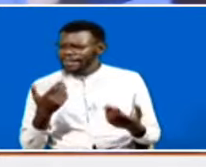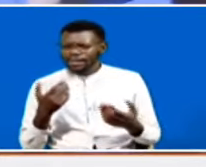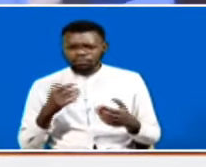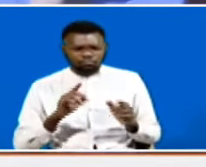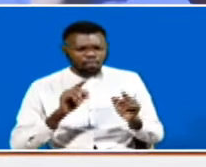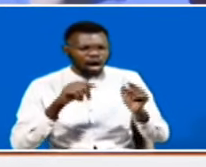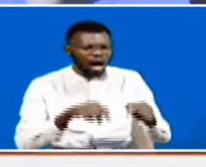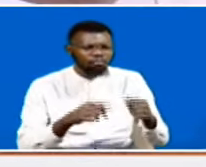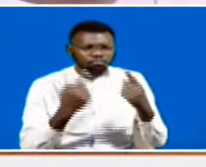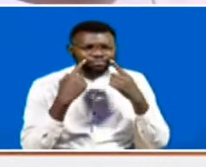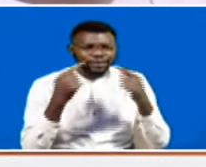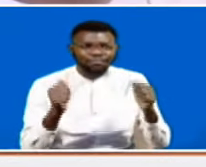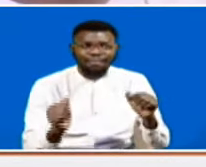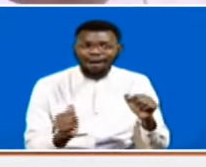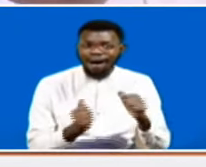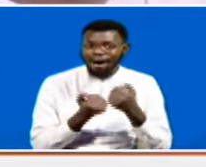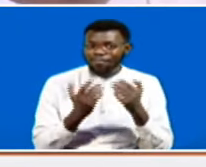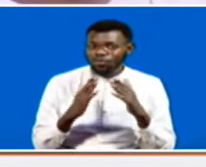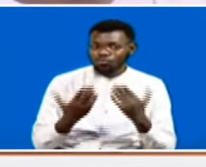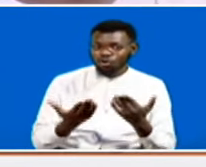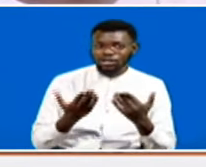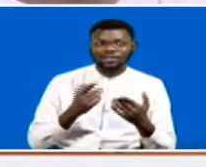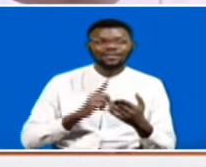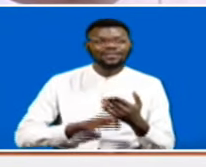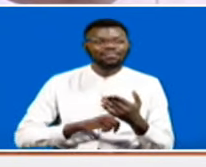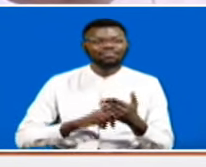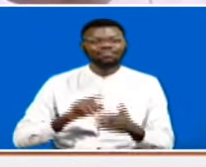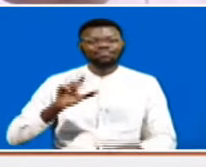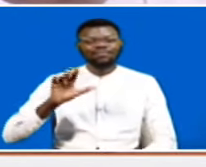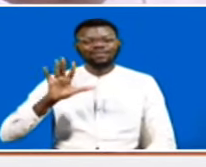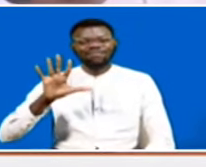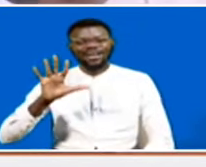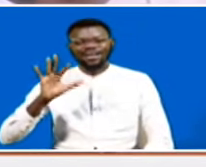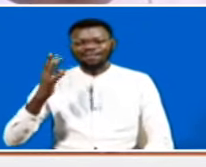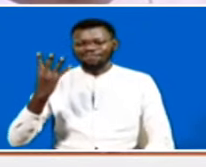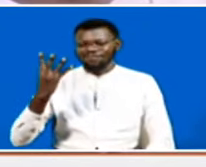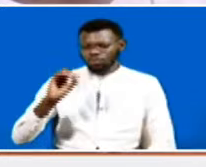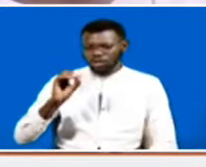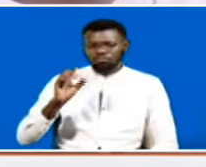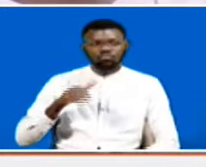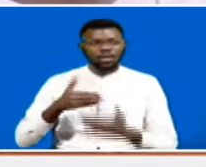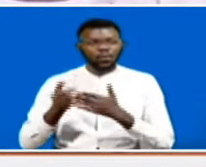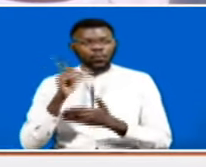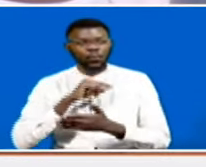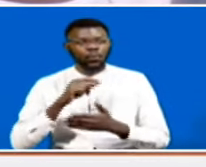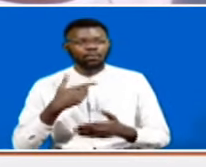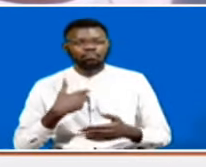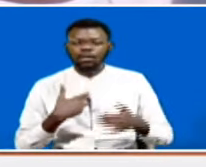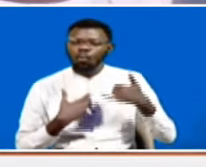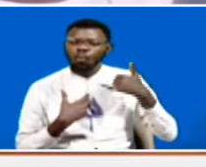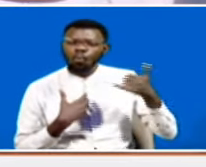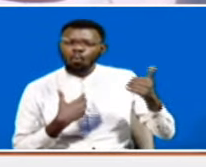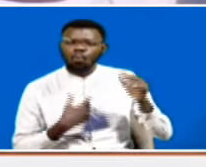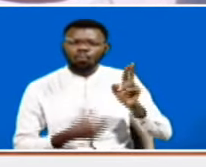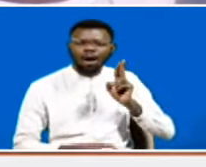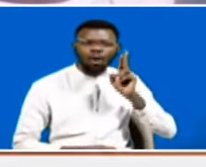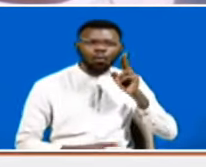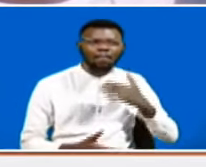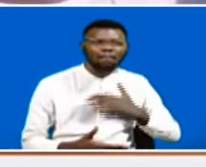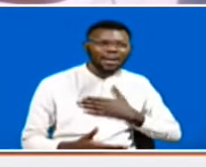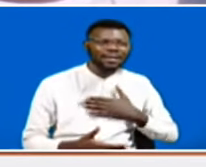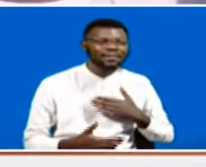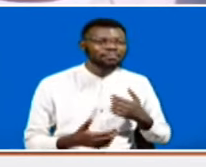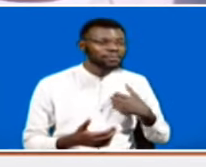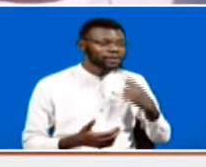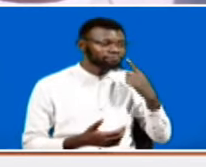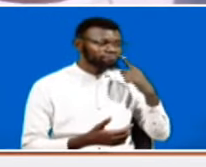tujue vile kunaendelea. Hapa tulifika saa 11:40. Nikapigia niko simu. Tukaona anti akishungulia pale